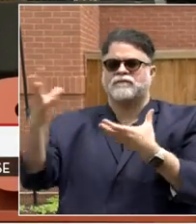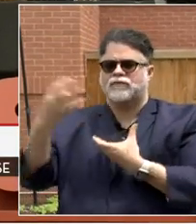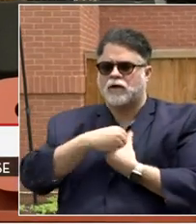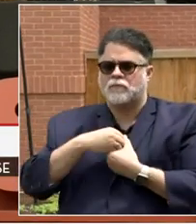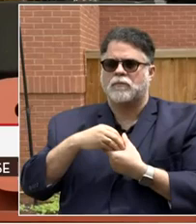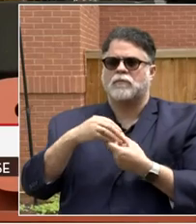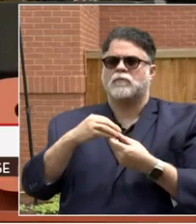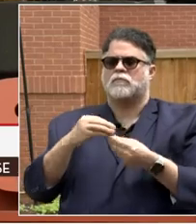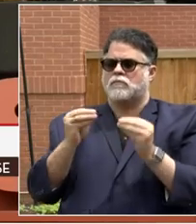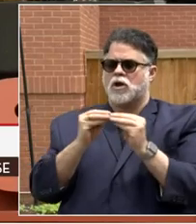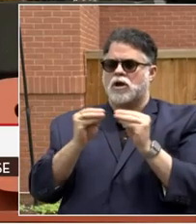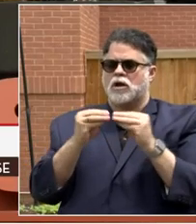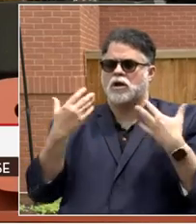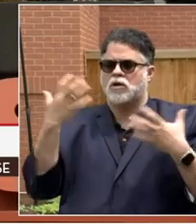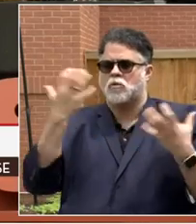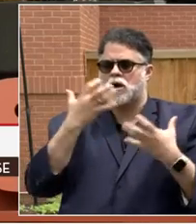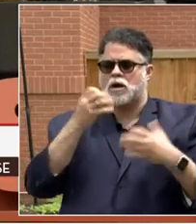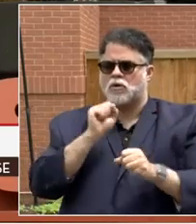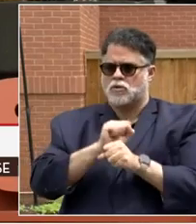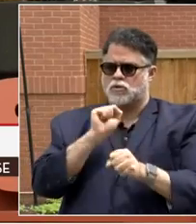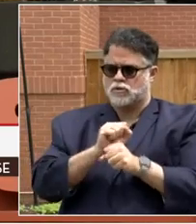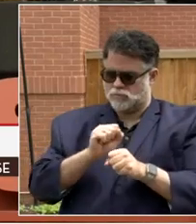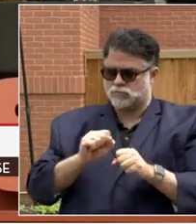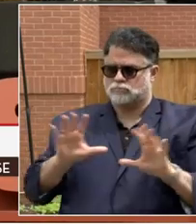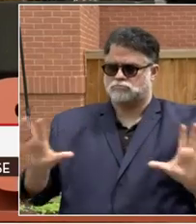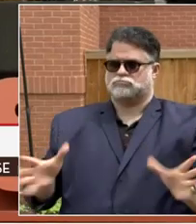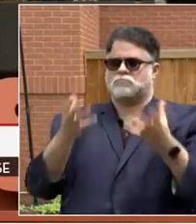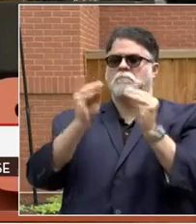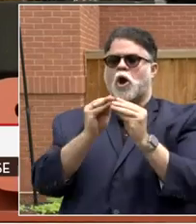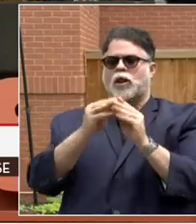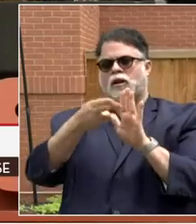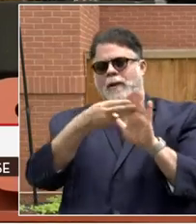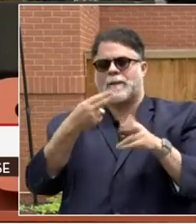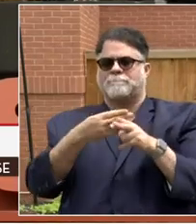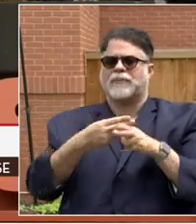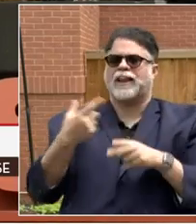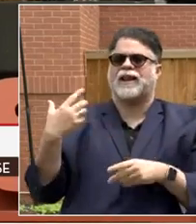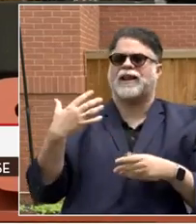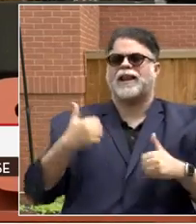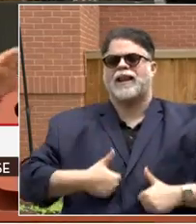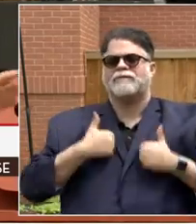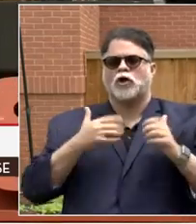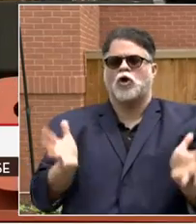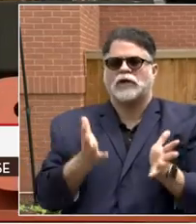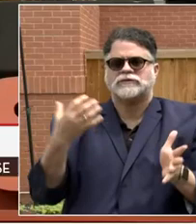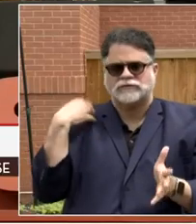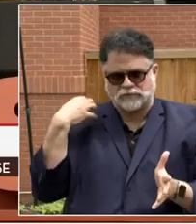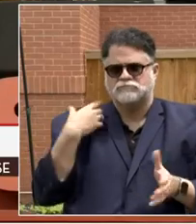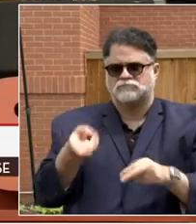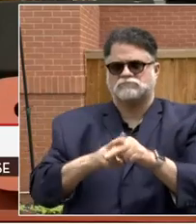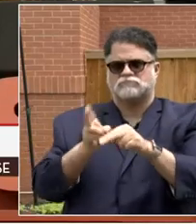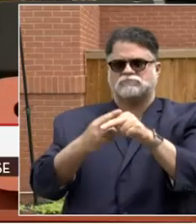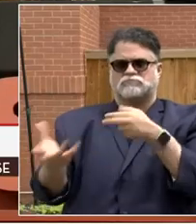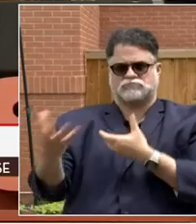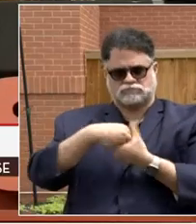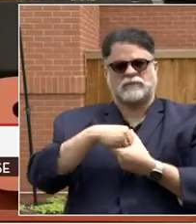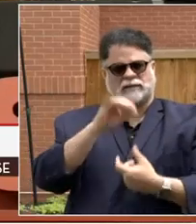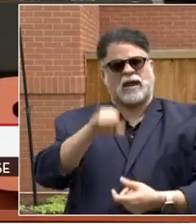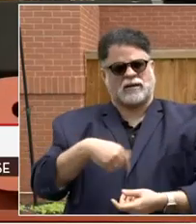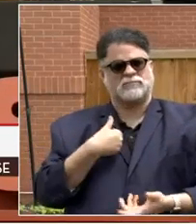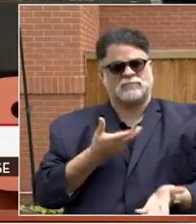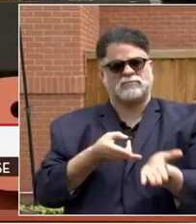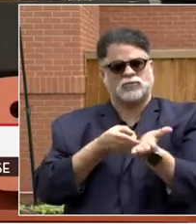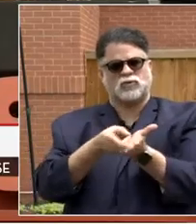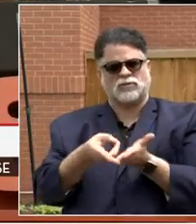with life coaching. So we did that together. And what it is true, that everybody has a record, right? I